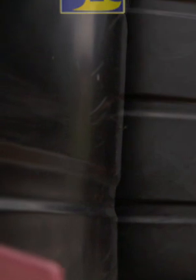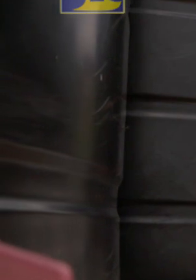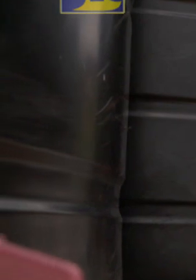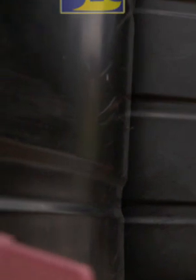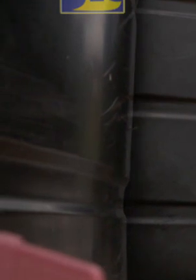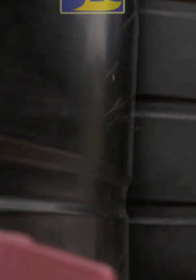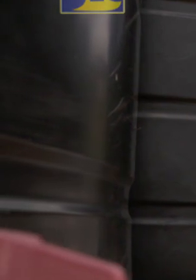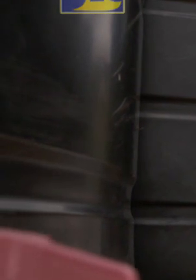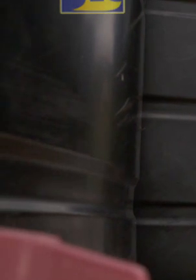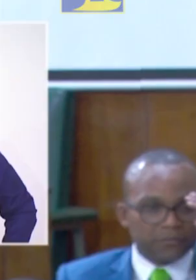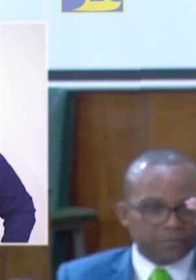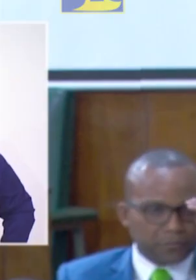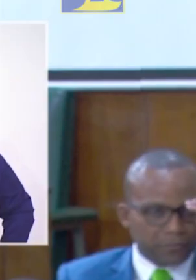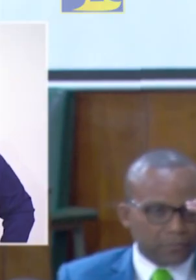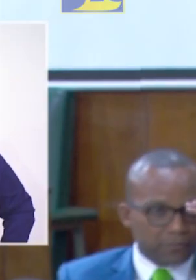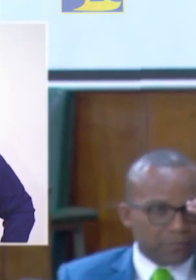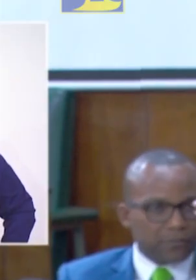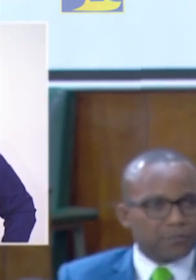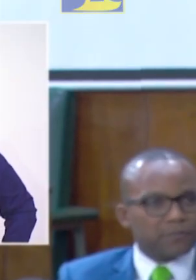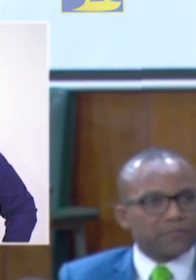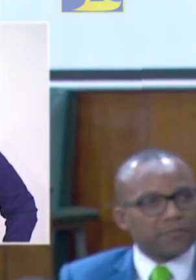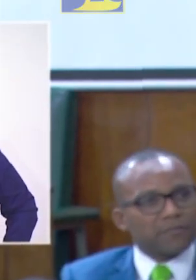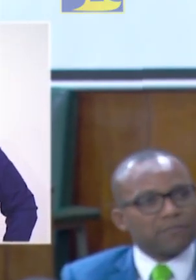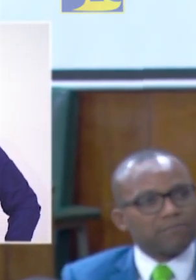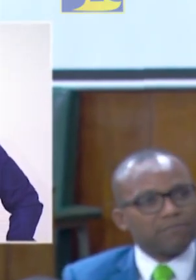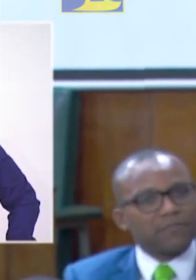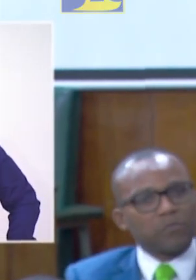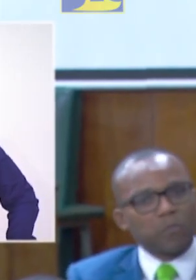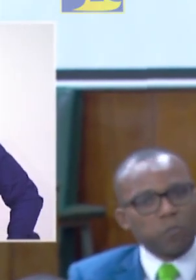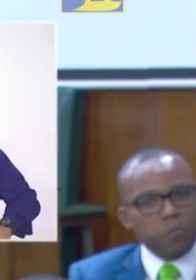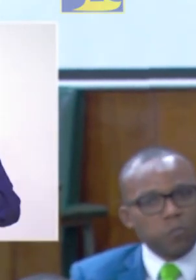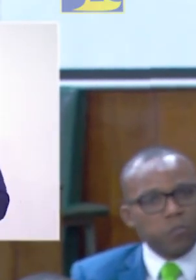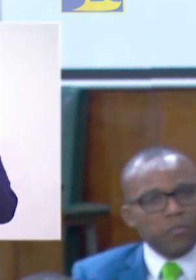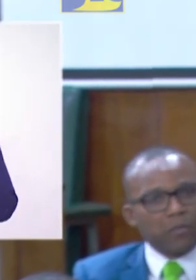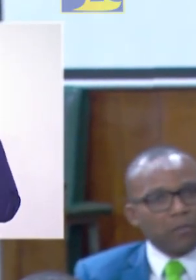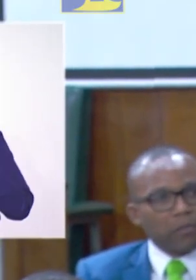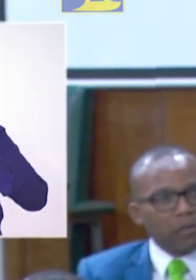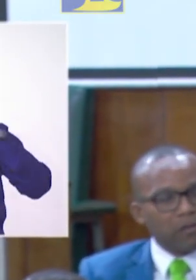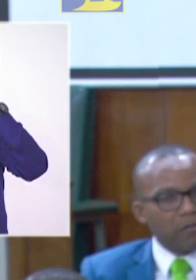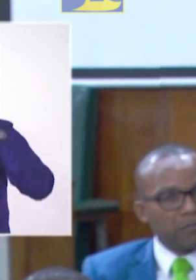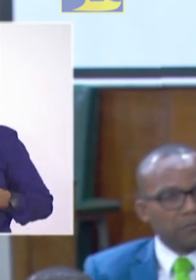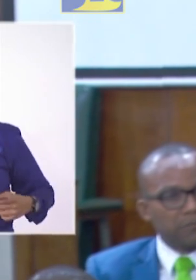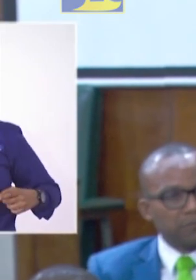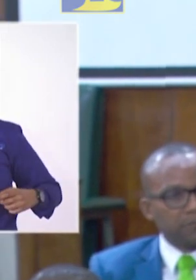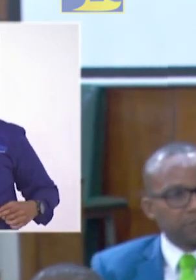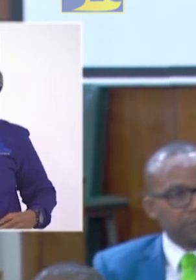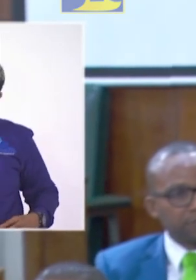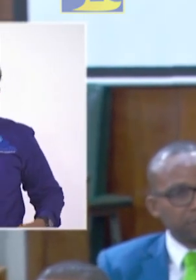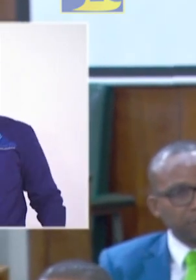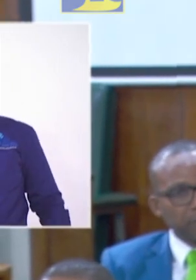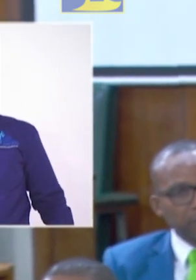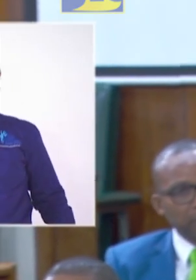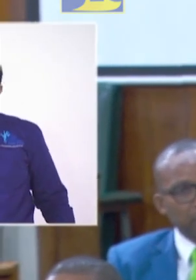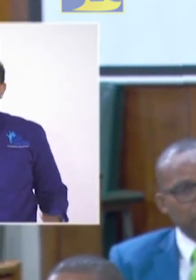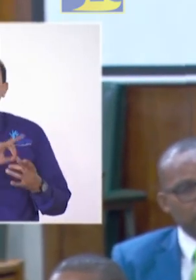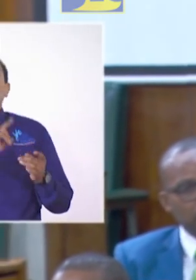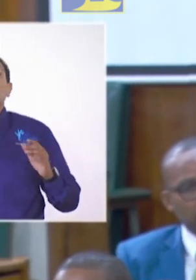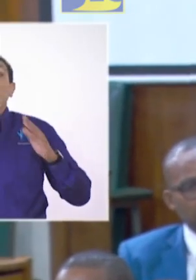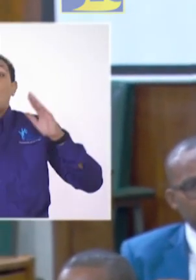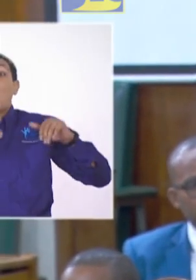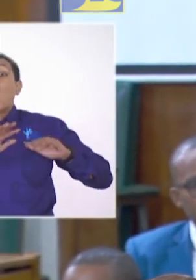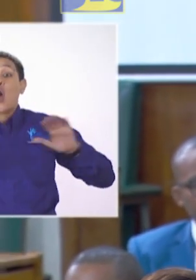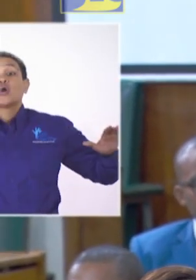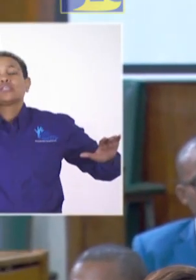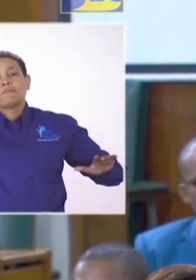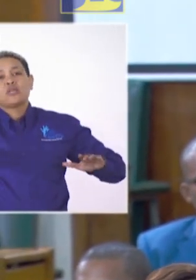harvesting systems. This will be a 5-year program with the objective that every water-vulnerable household must